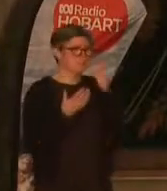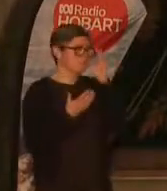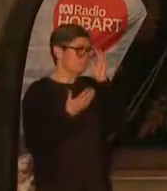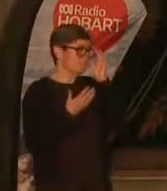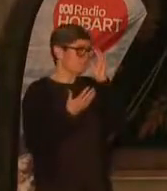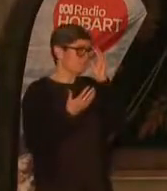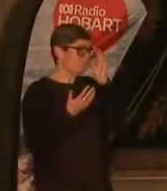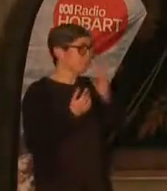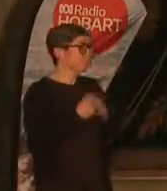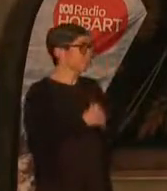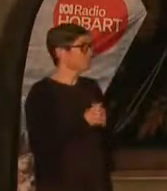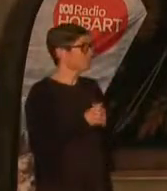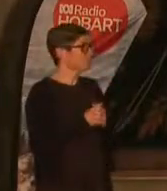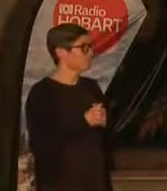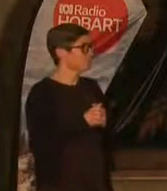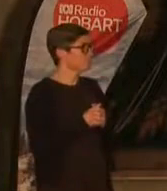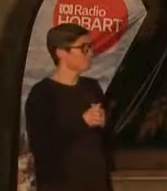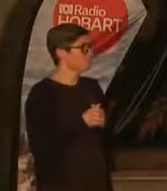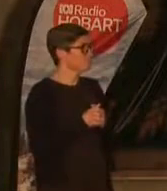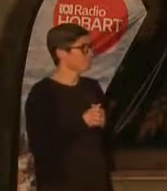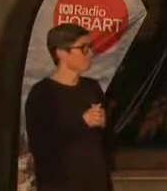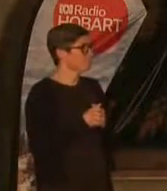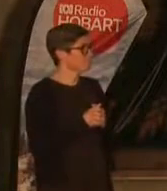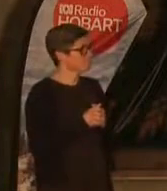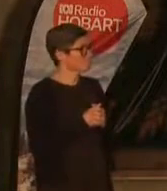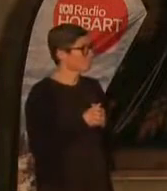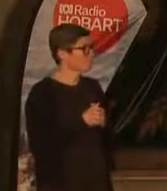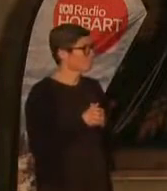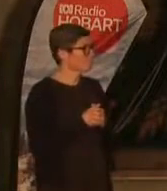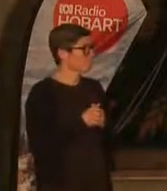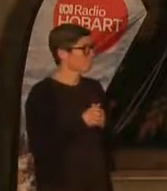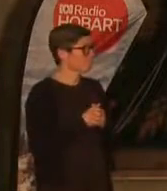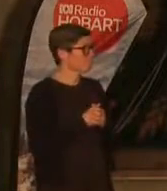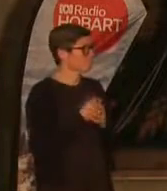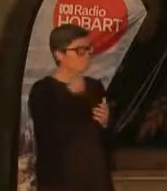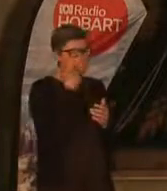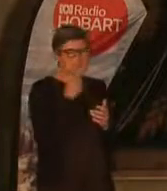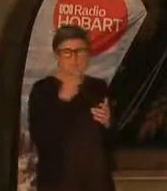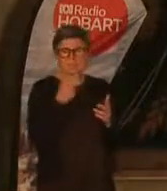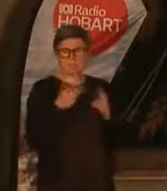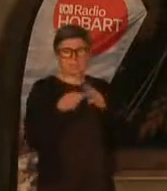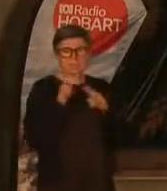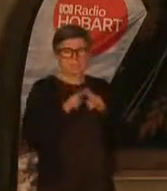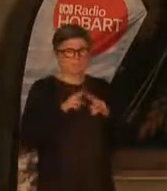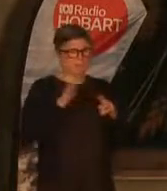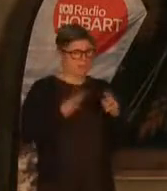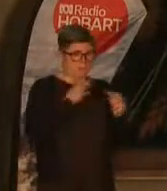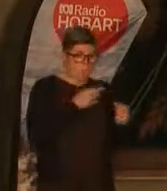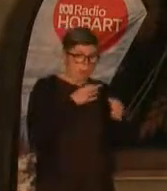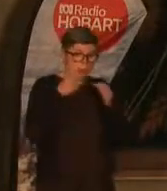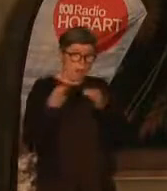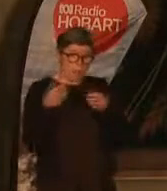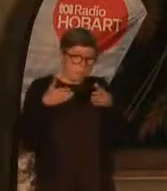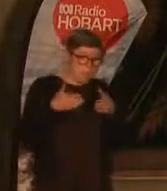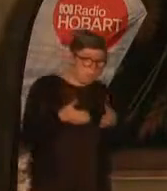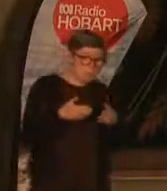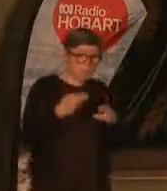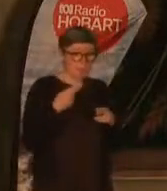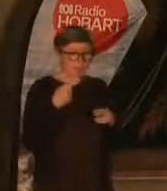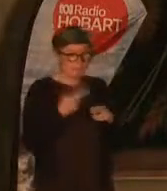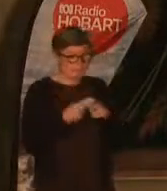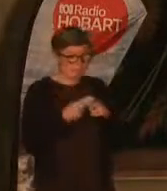And almost by, you know, I'm thinking, you know, we have to have that validated in